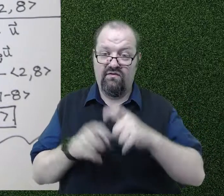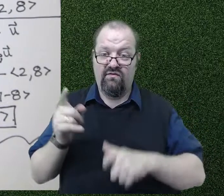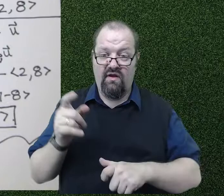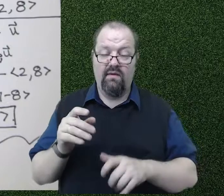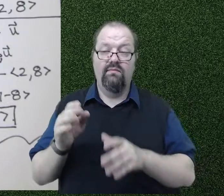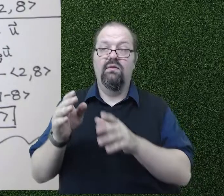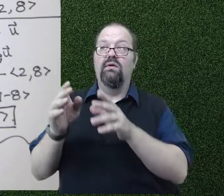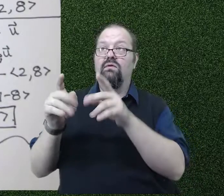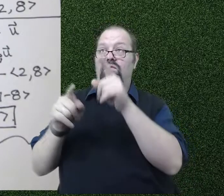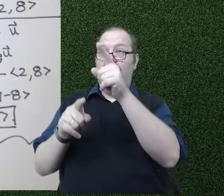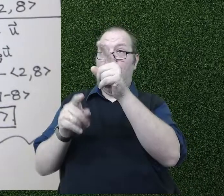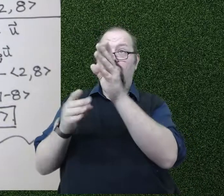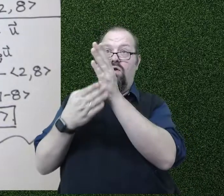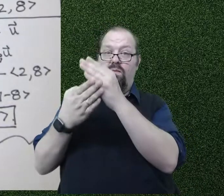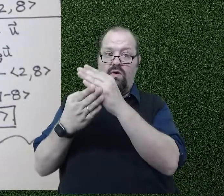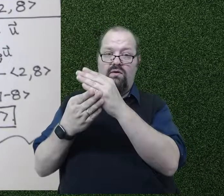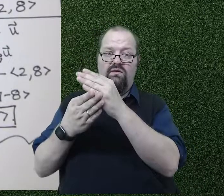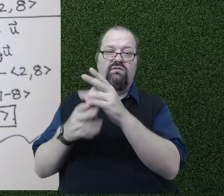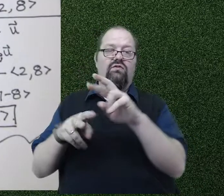and squaring them and adding them.